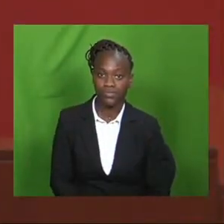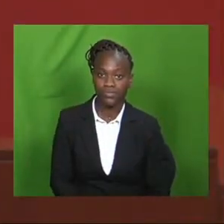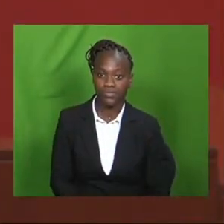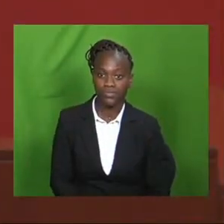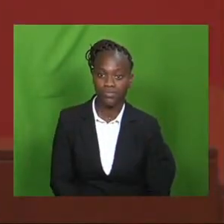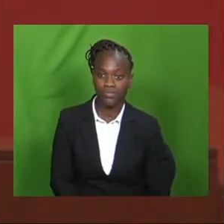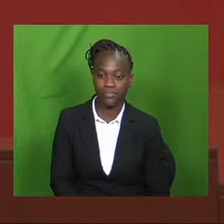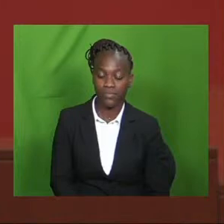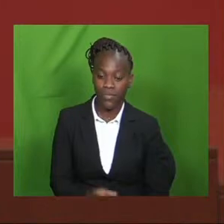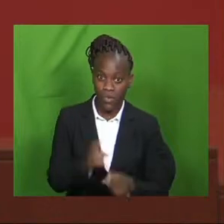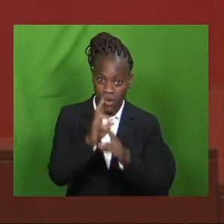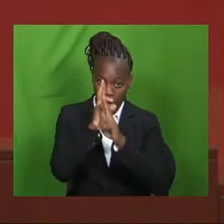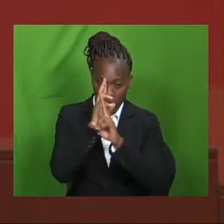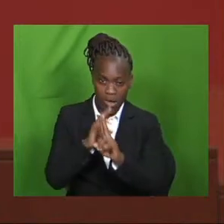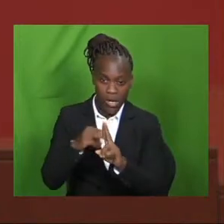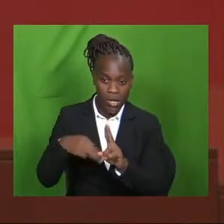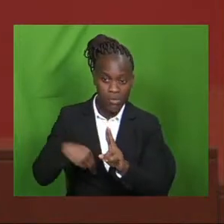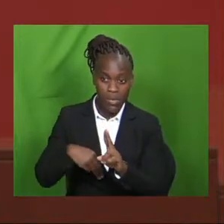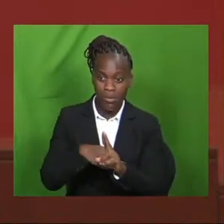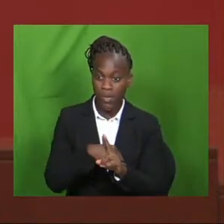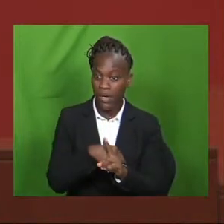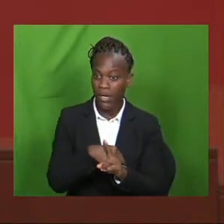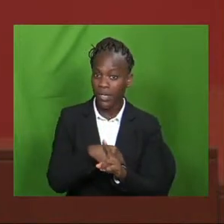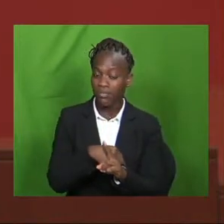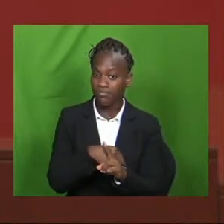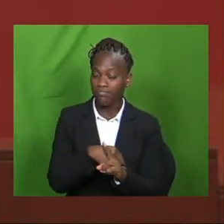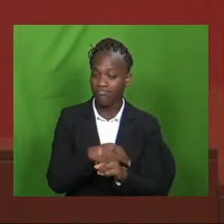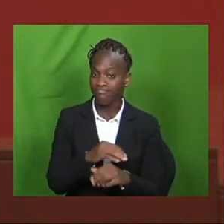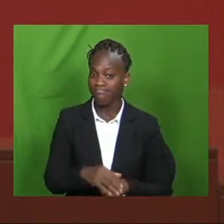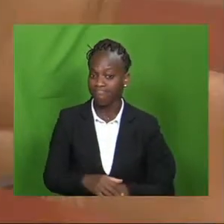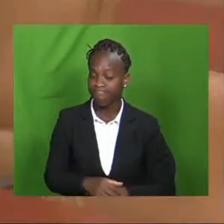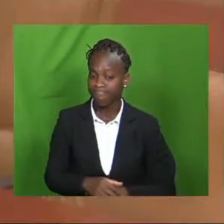Honorable member. That's right. Mr. Speaker,